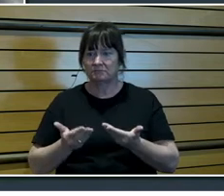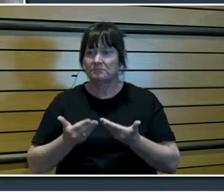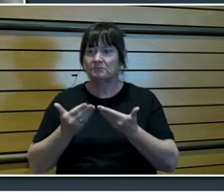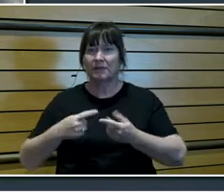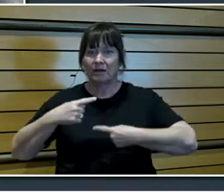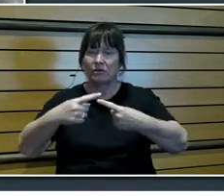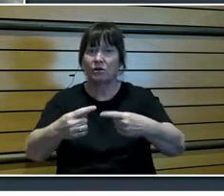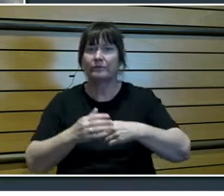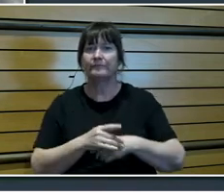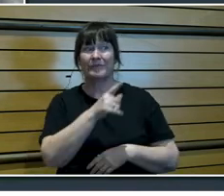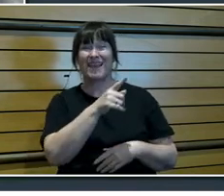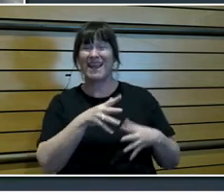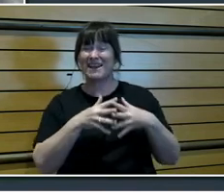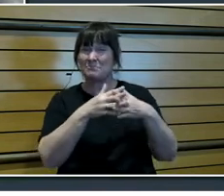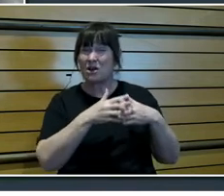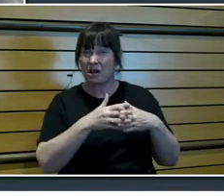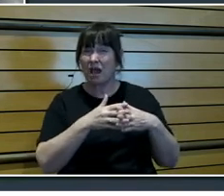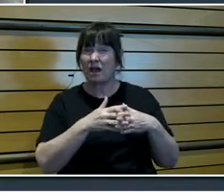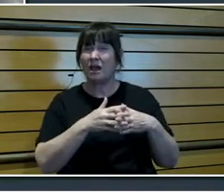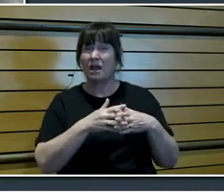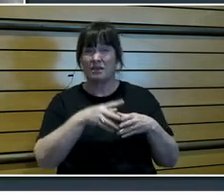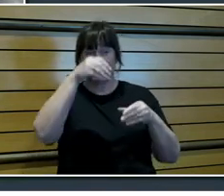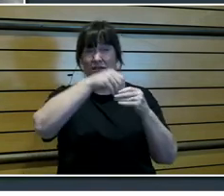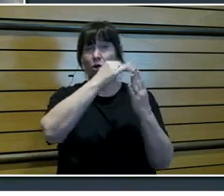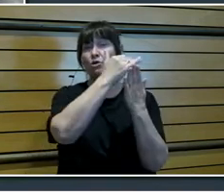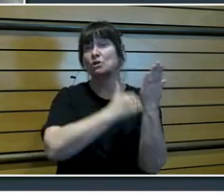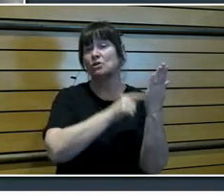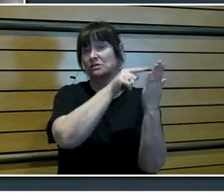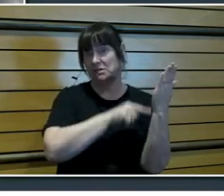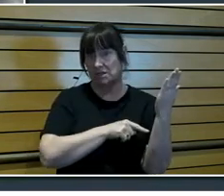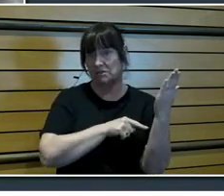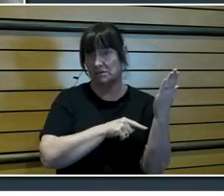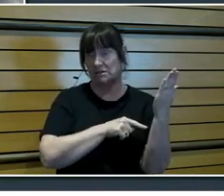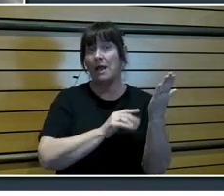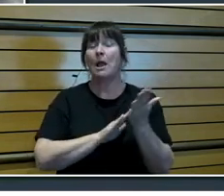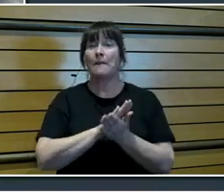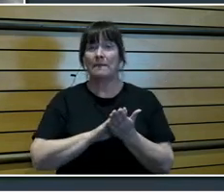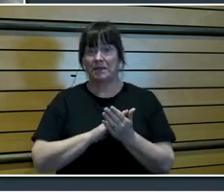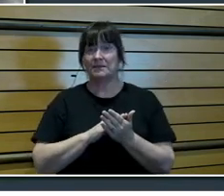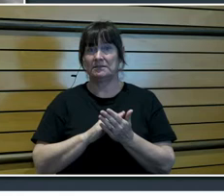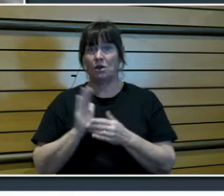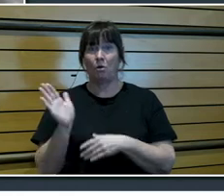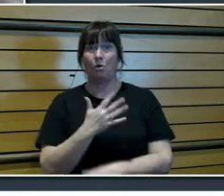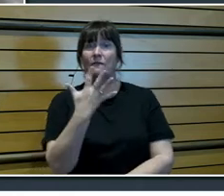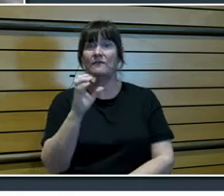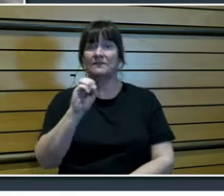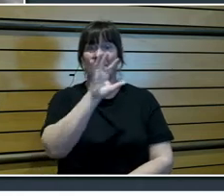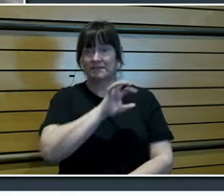States, states' rights are embedded in the Constitution. This has results that every one of the 50